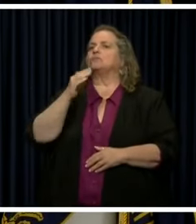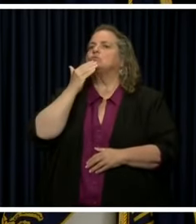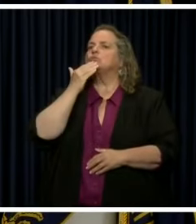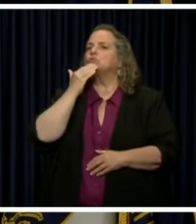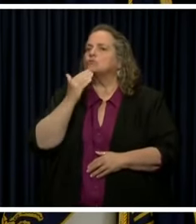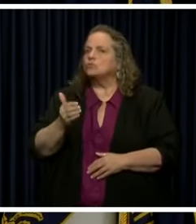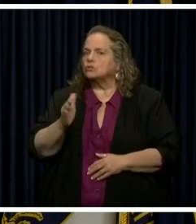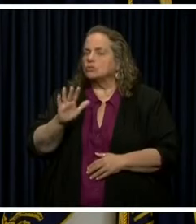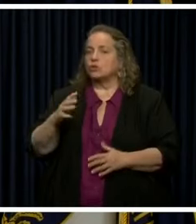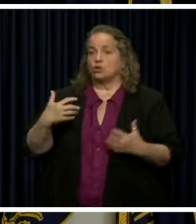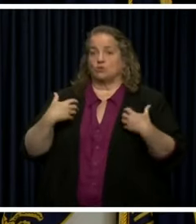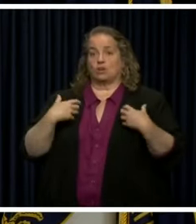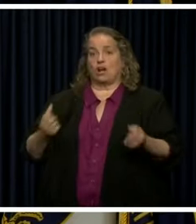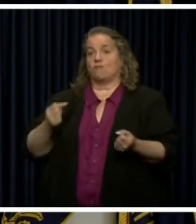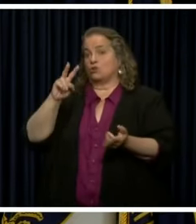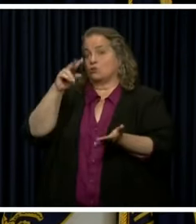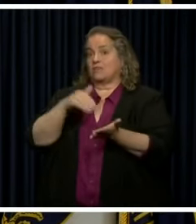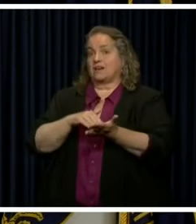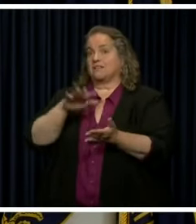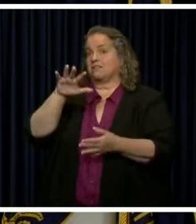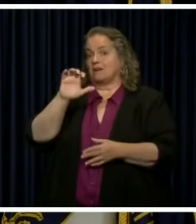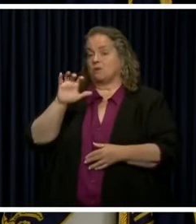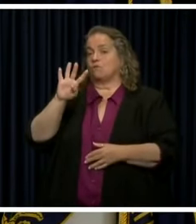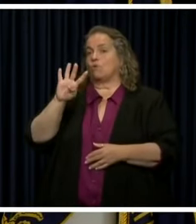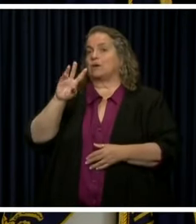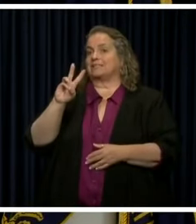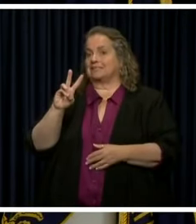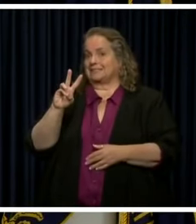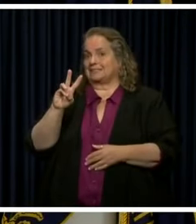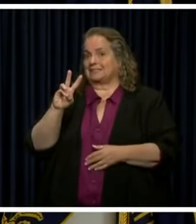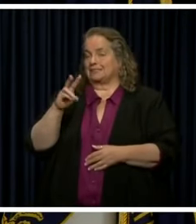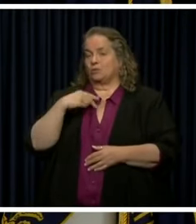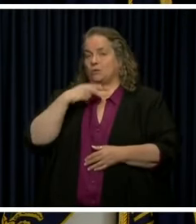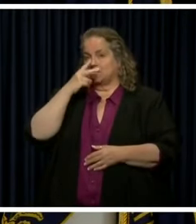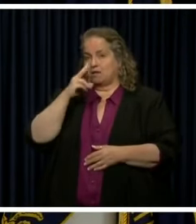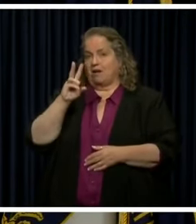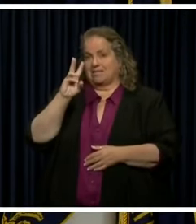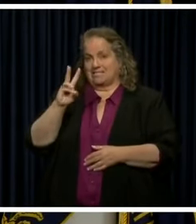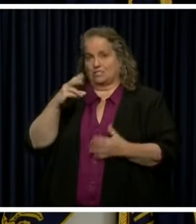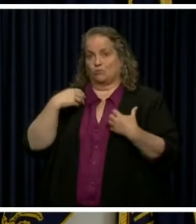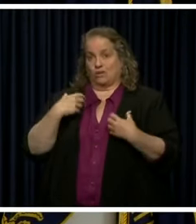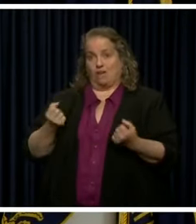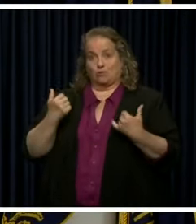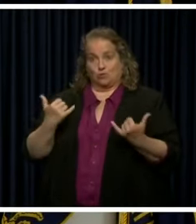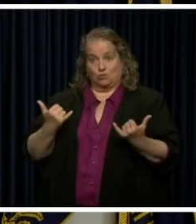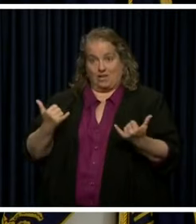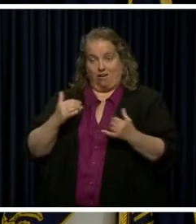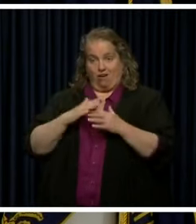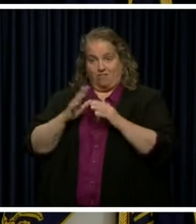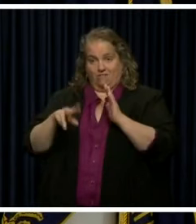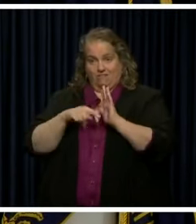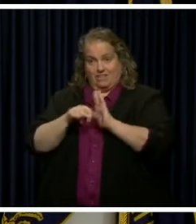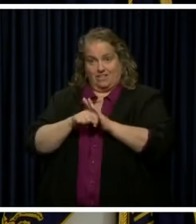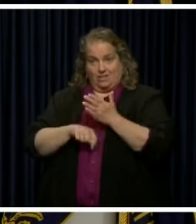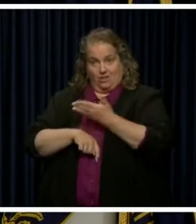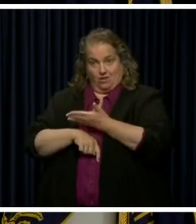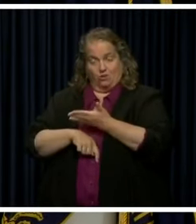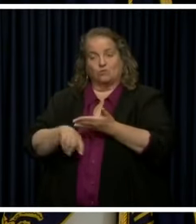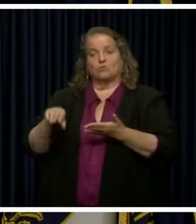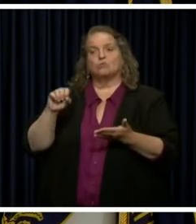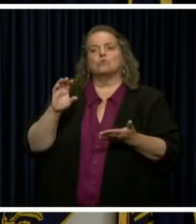thing. Recovered, 2,546. We saw 6 of those today on that video.